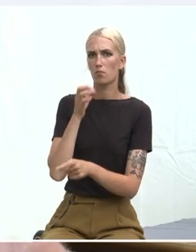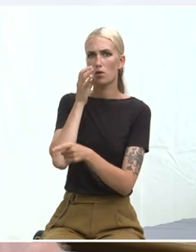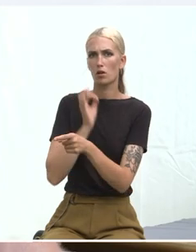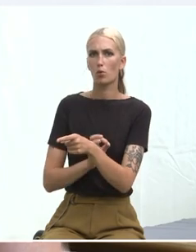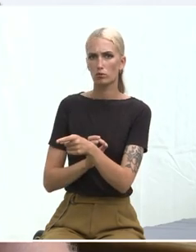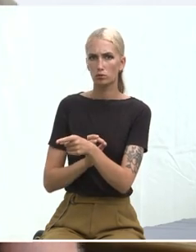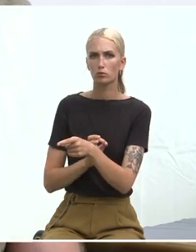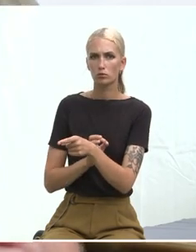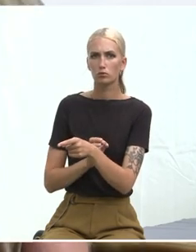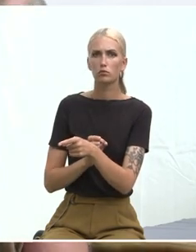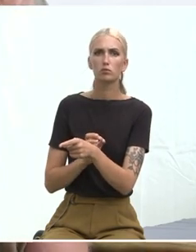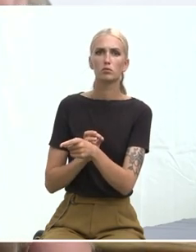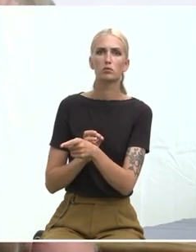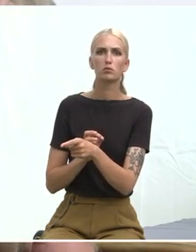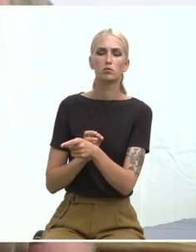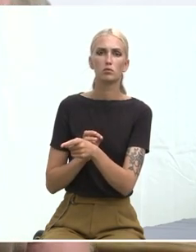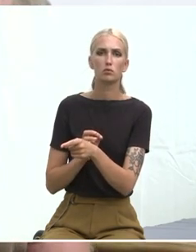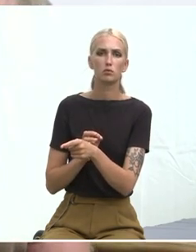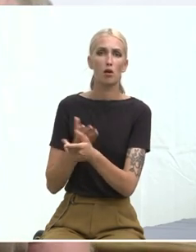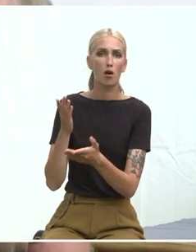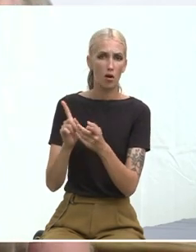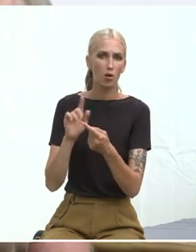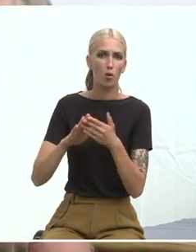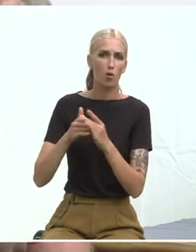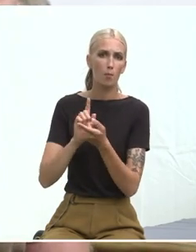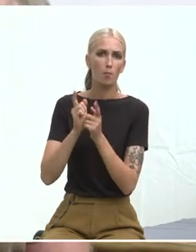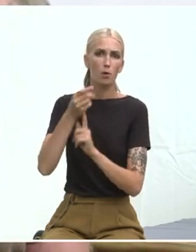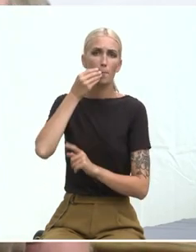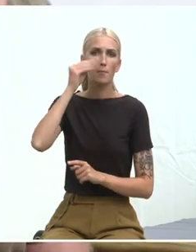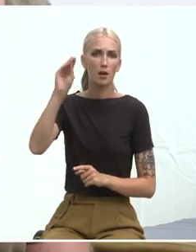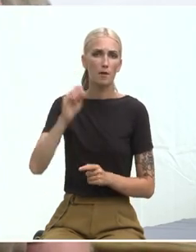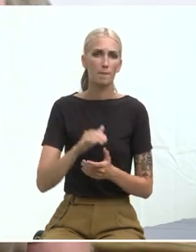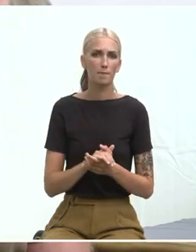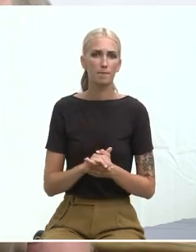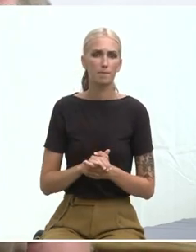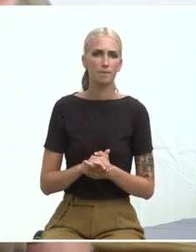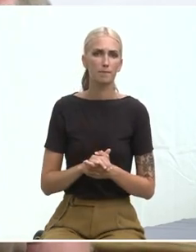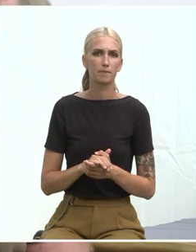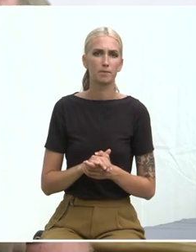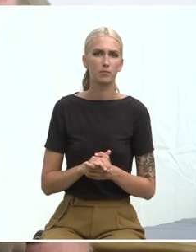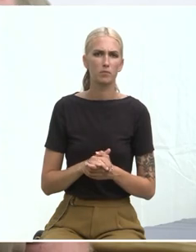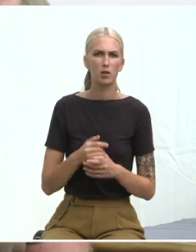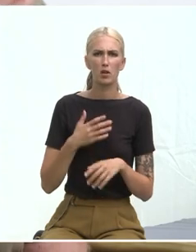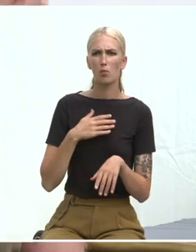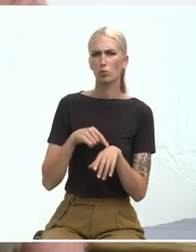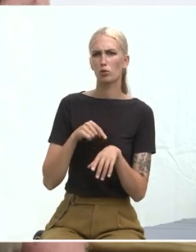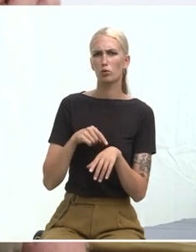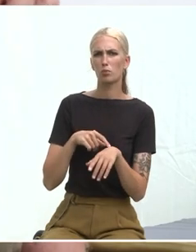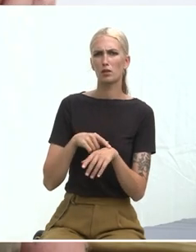getting better. In Finland, maybe the attitudes towards gay men has been getting better all the time,